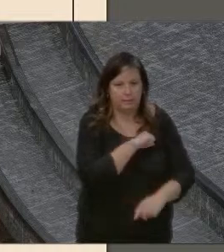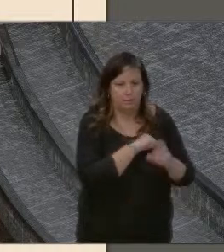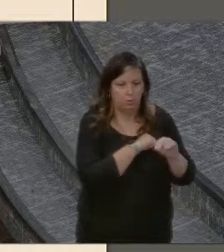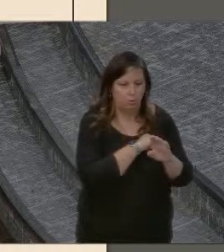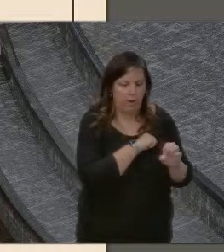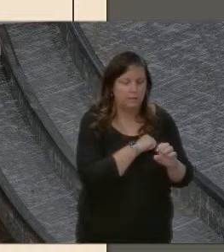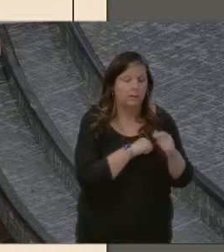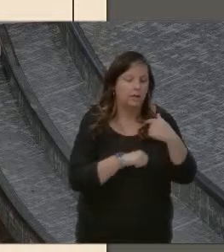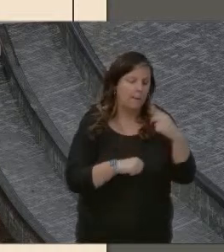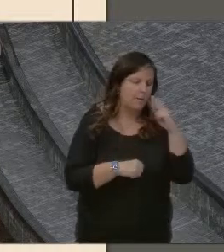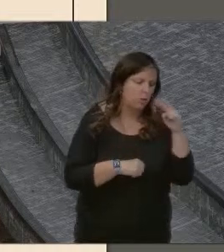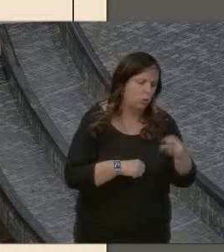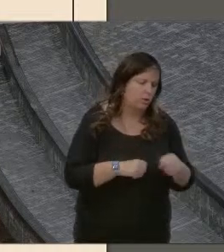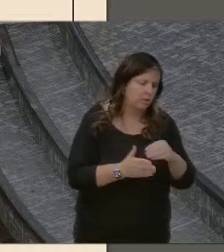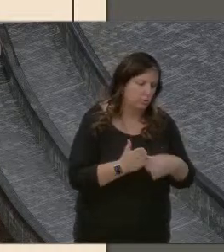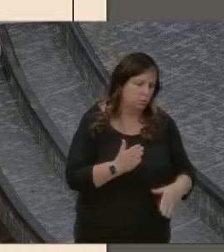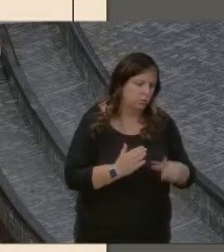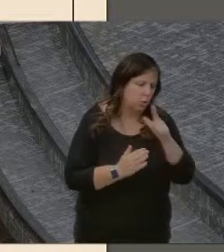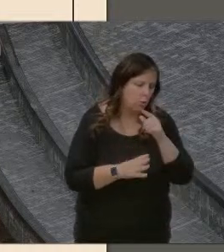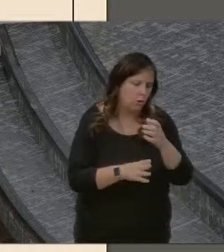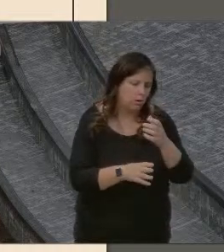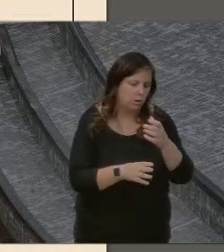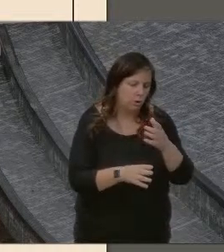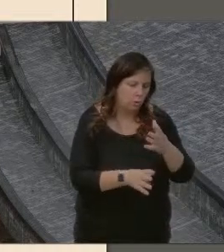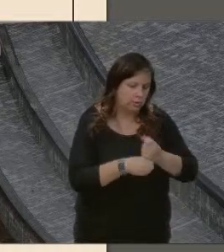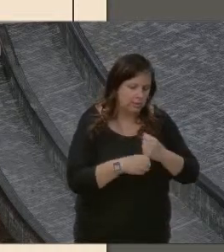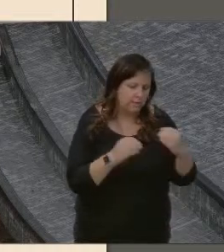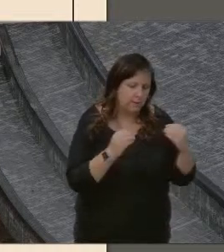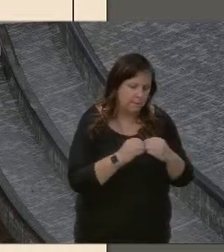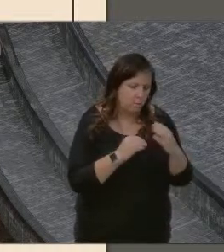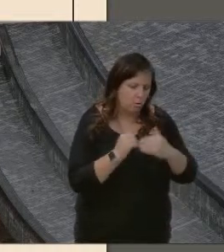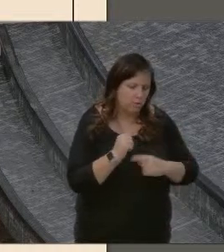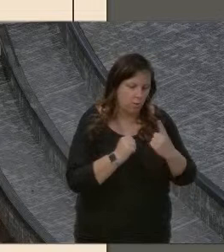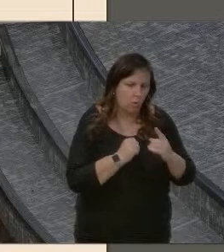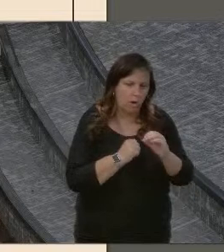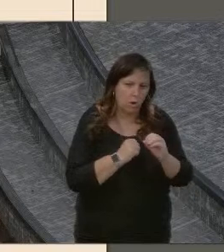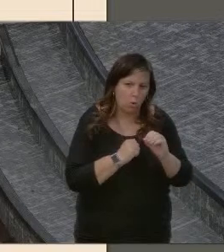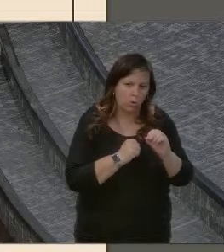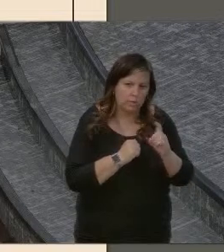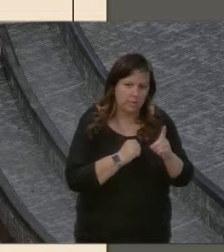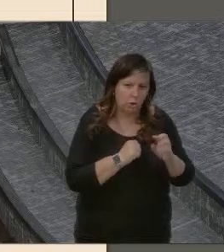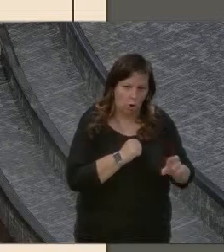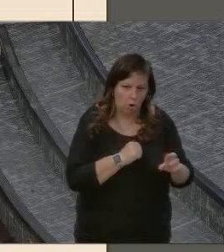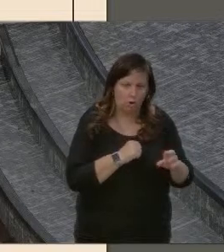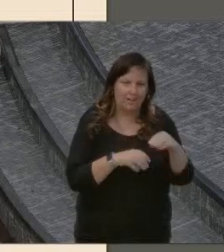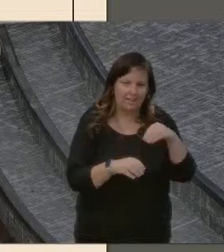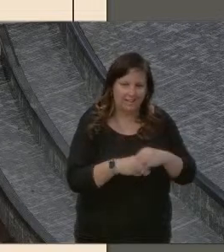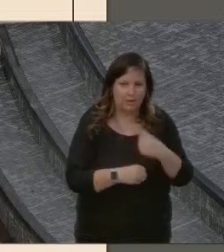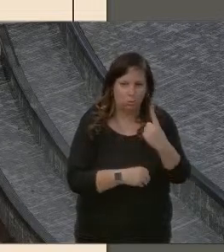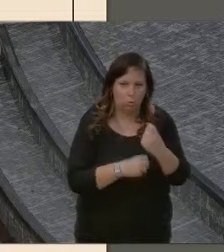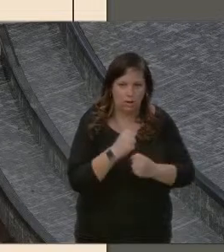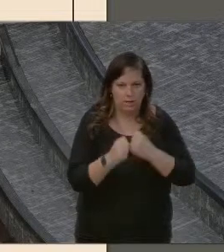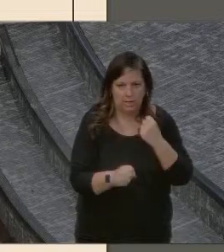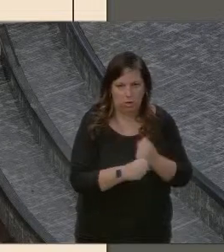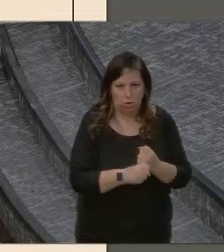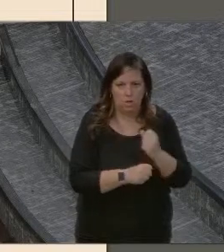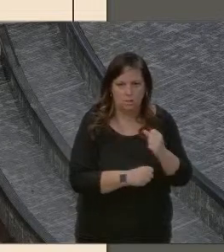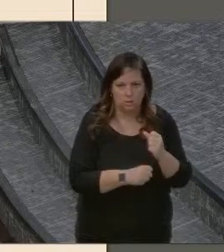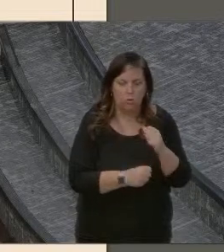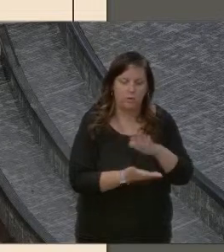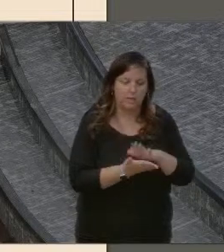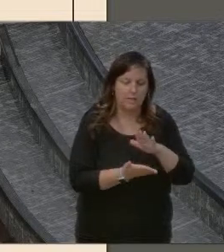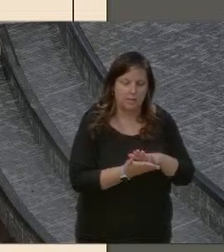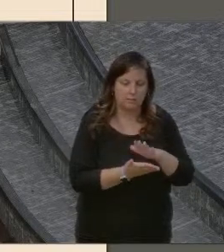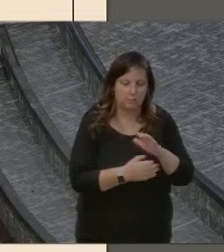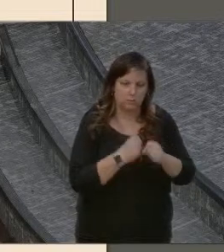are receiving more than one ODR within a given school year. So same school year, if they